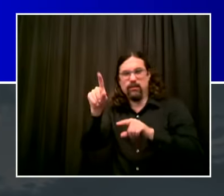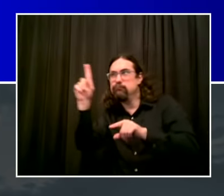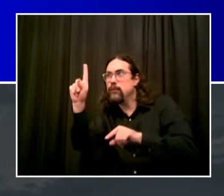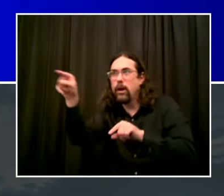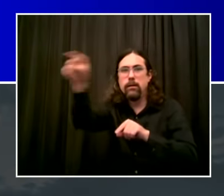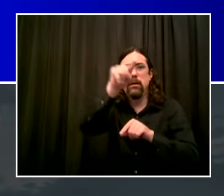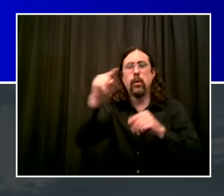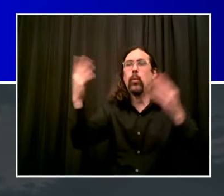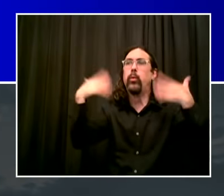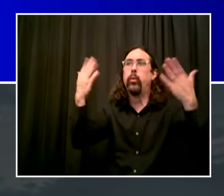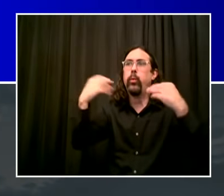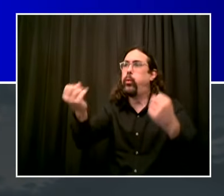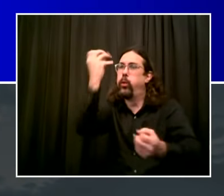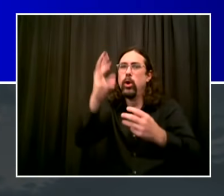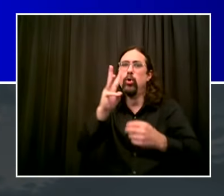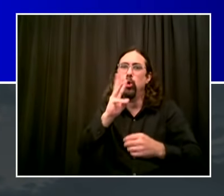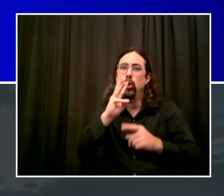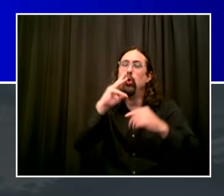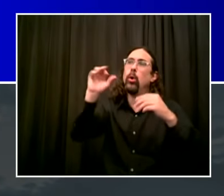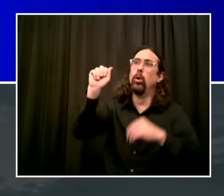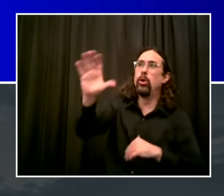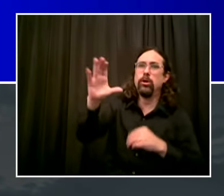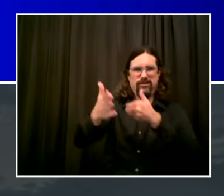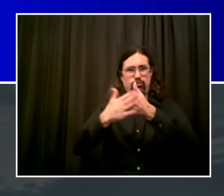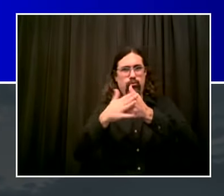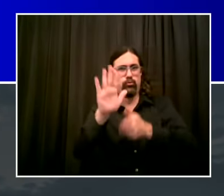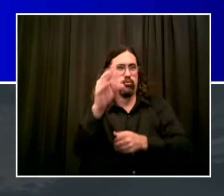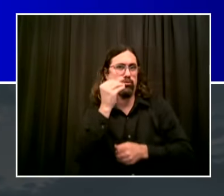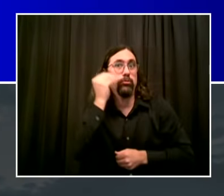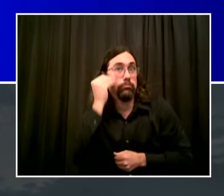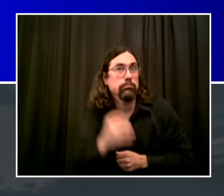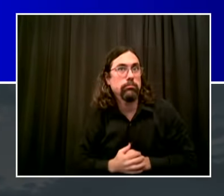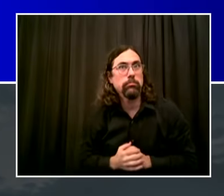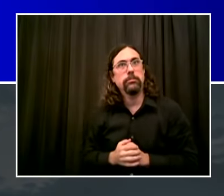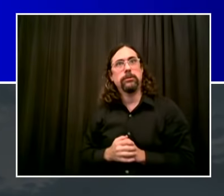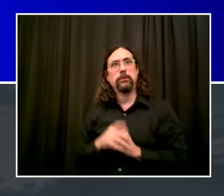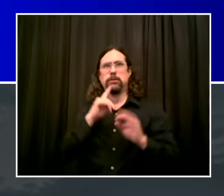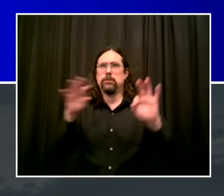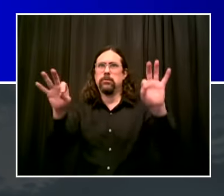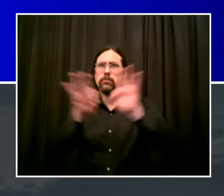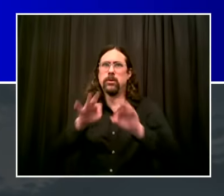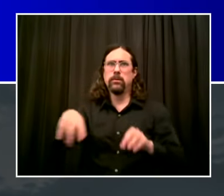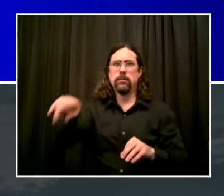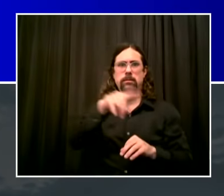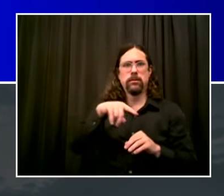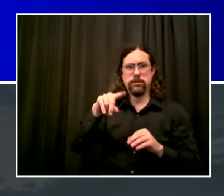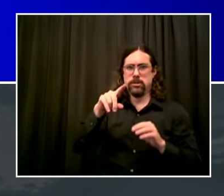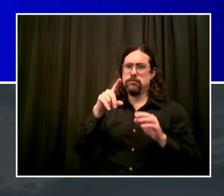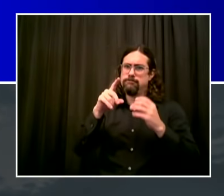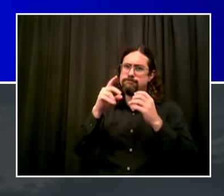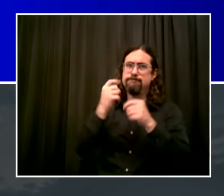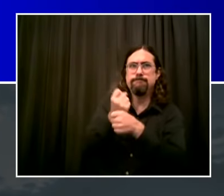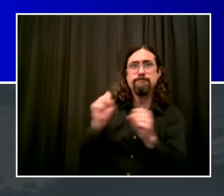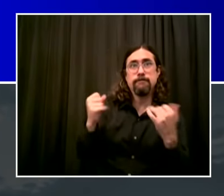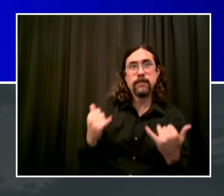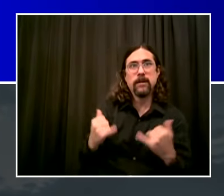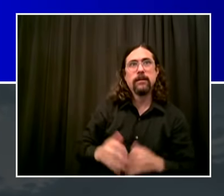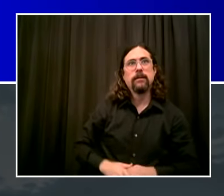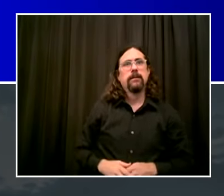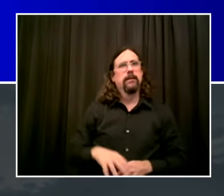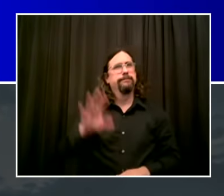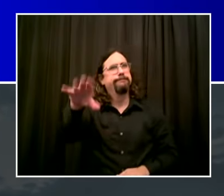important milestone in our city's recent history that I want to note, and it's a good one. There is good news. No matter what challenges we face, New